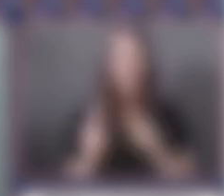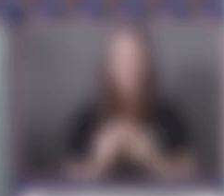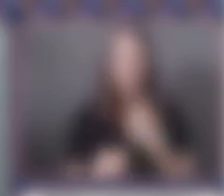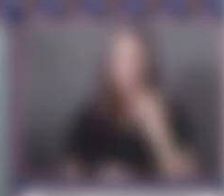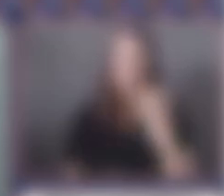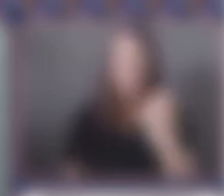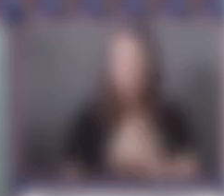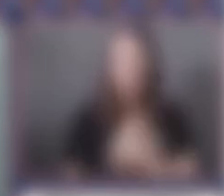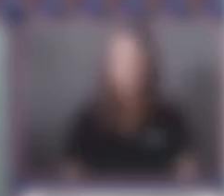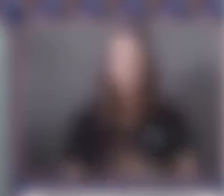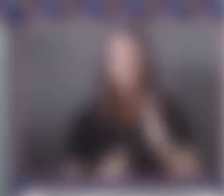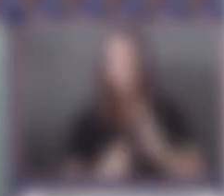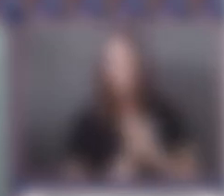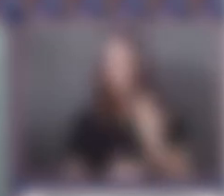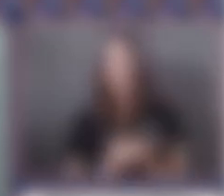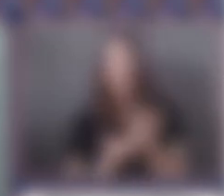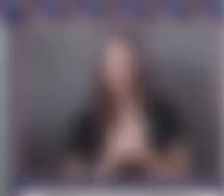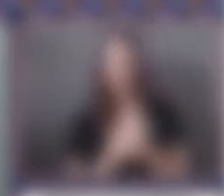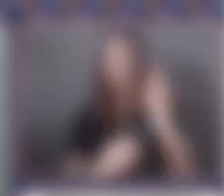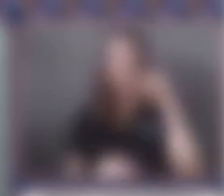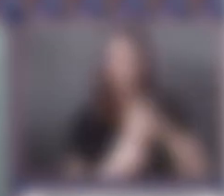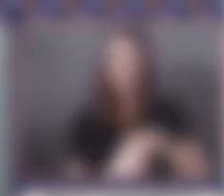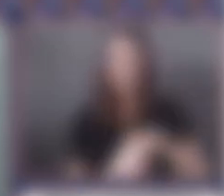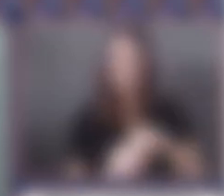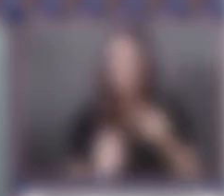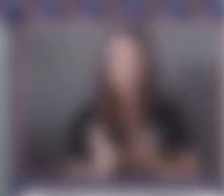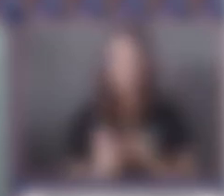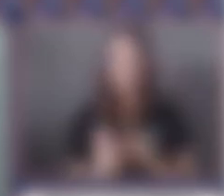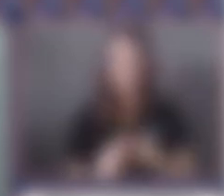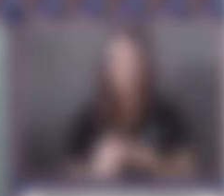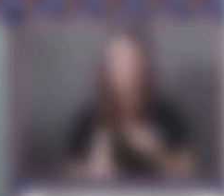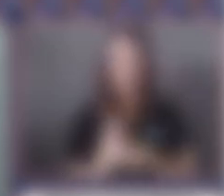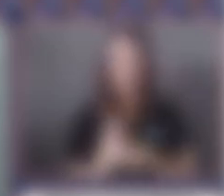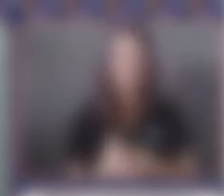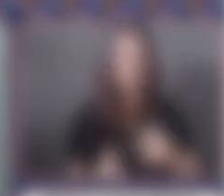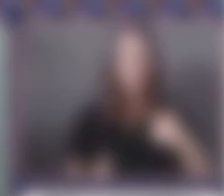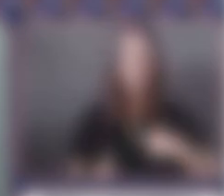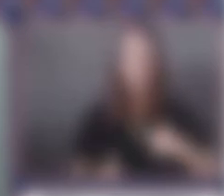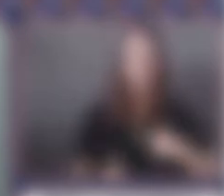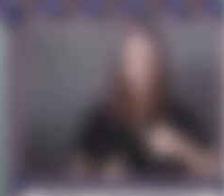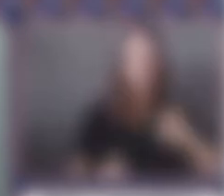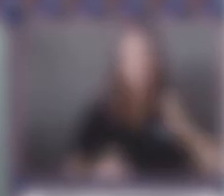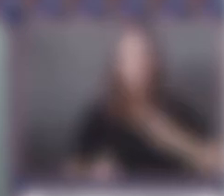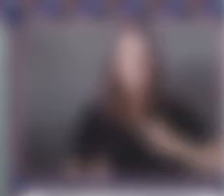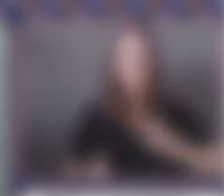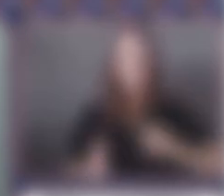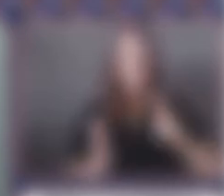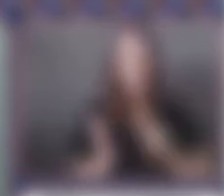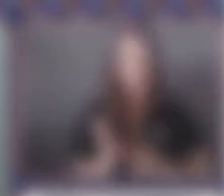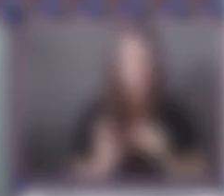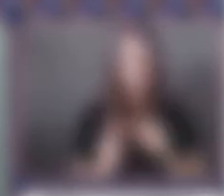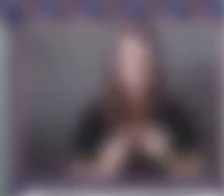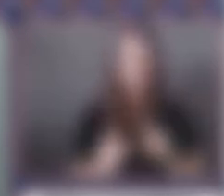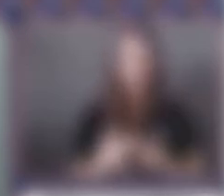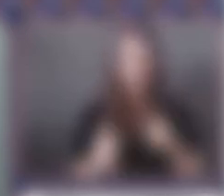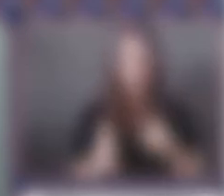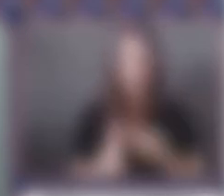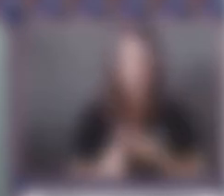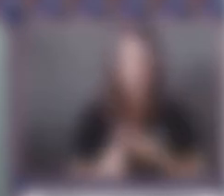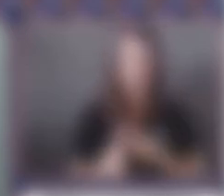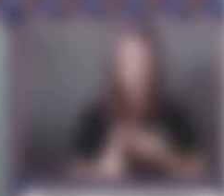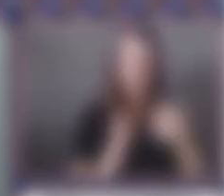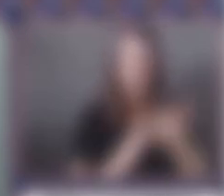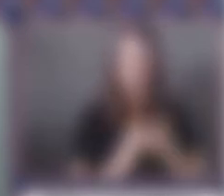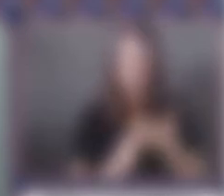the scheme, and this is to require the NDIA's access decision to record if a participant has satisfied the